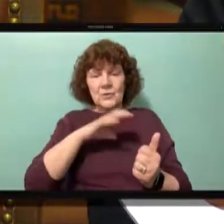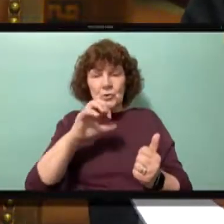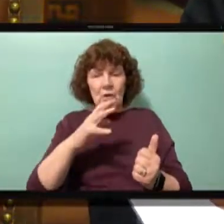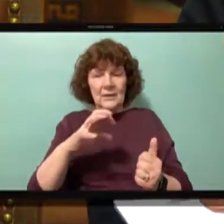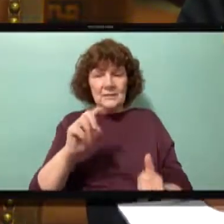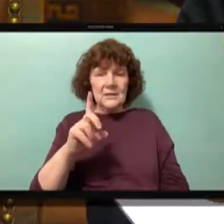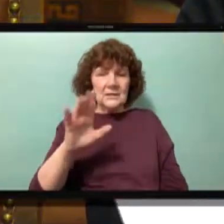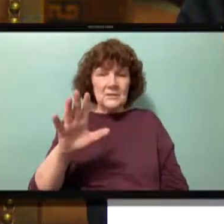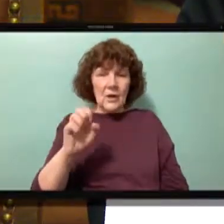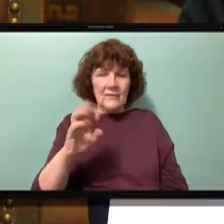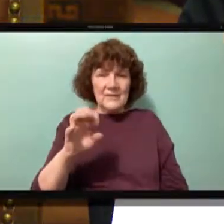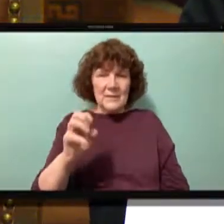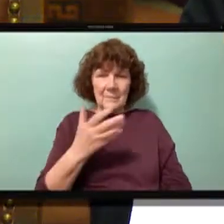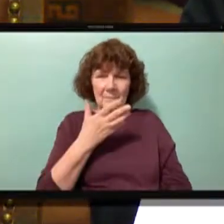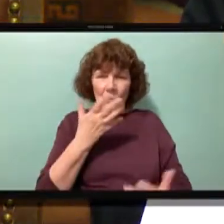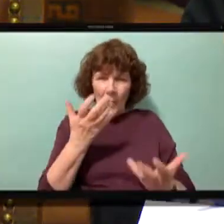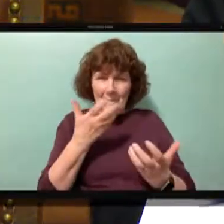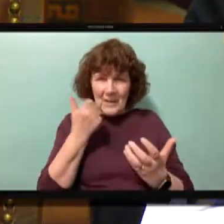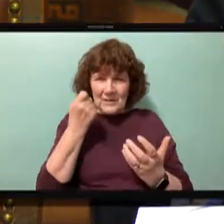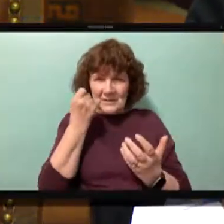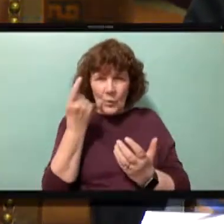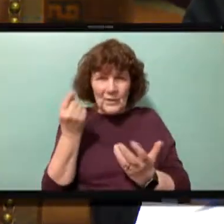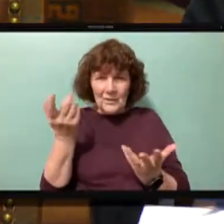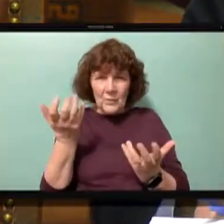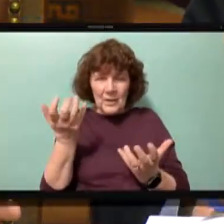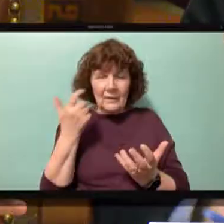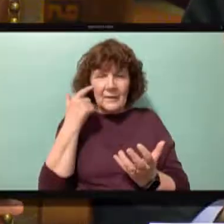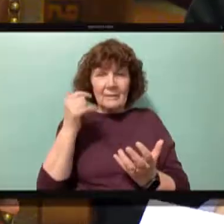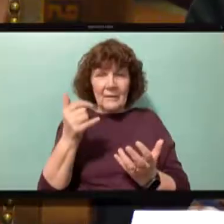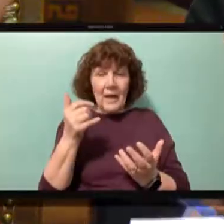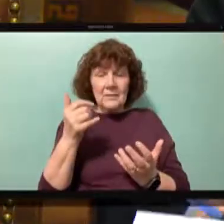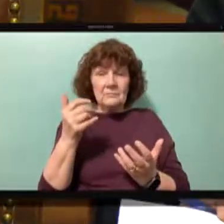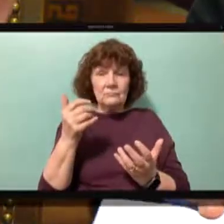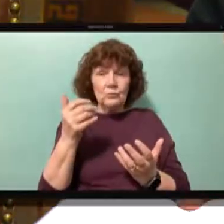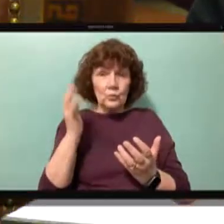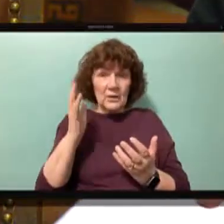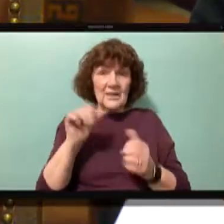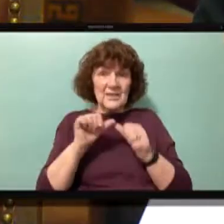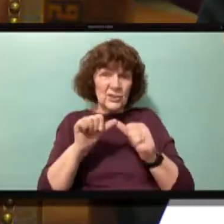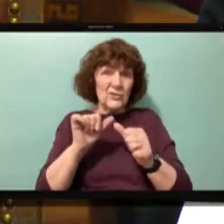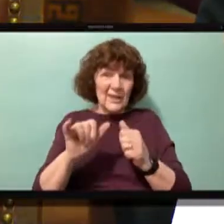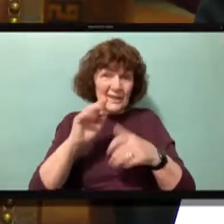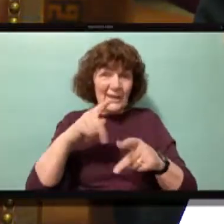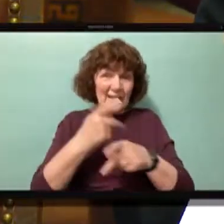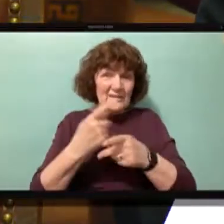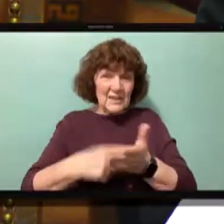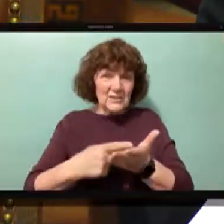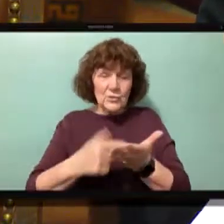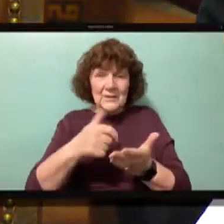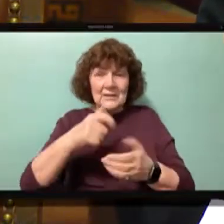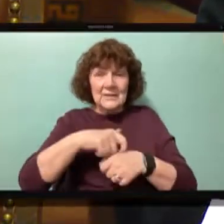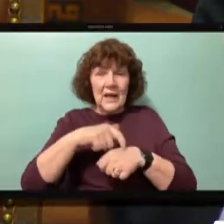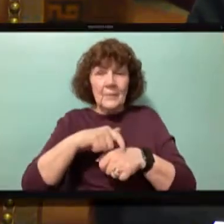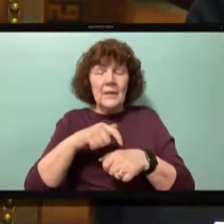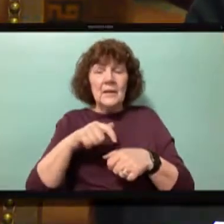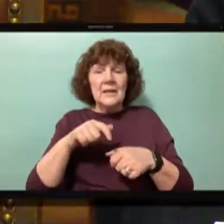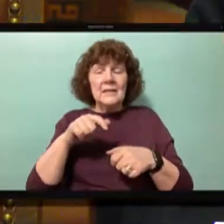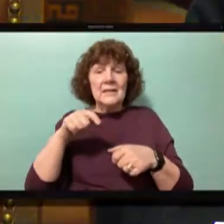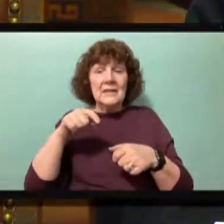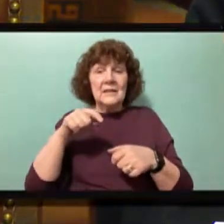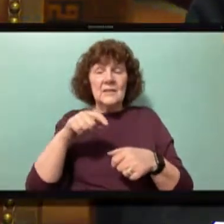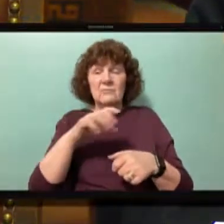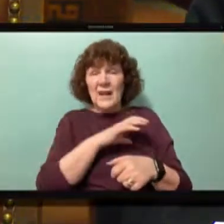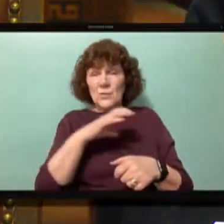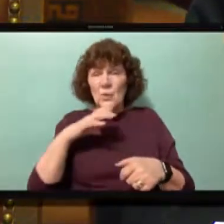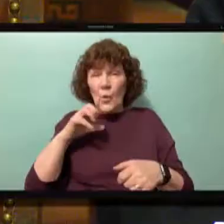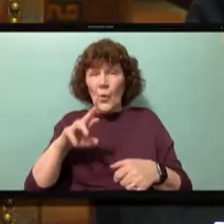he was seeking. And I think that that practice will continue. So anytime that this body or the administration wants an audit done,